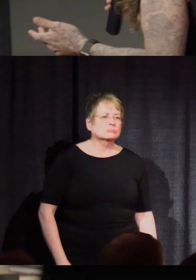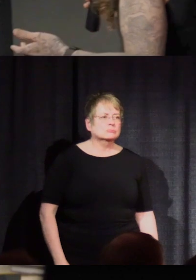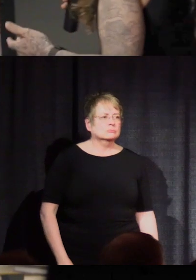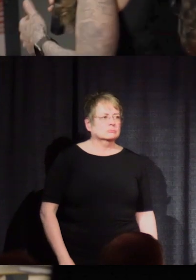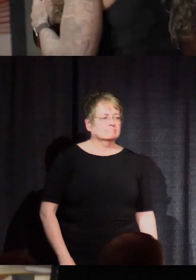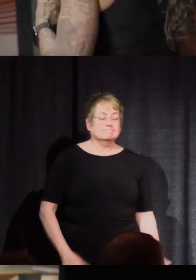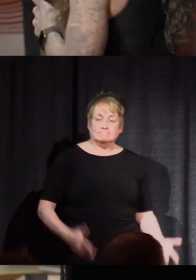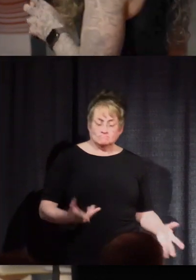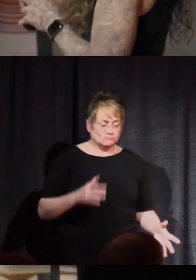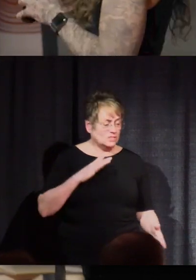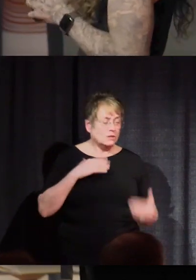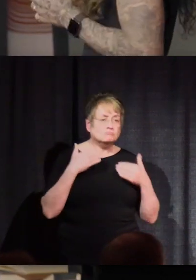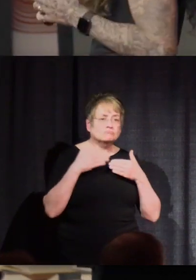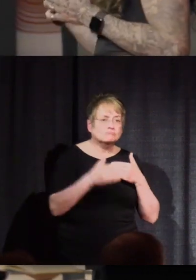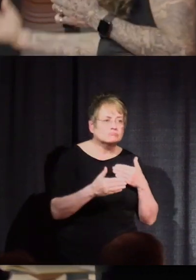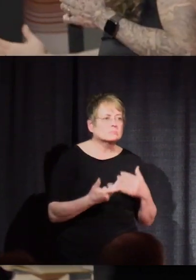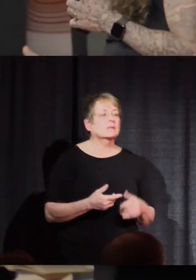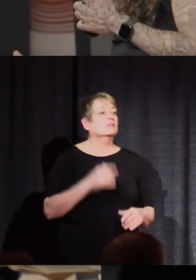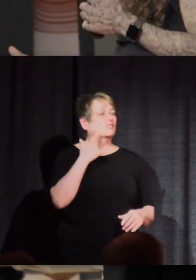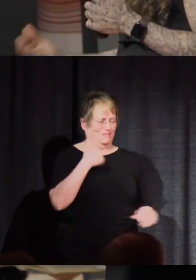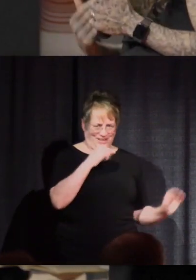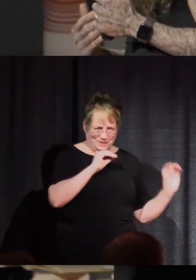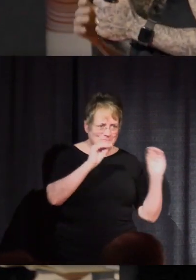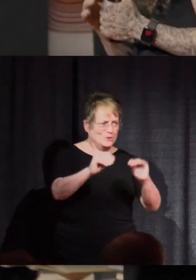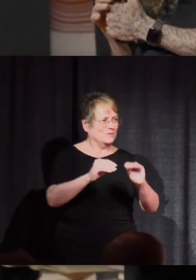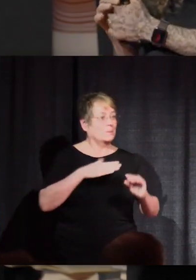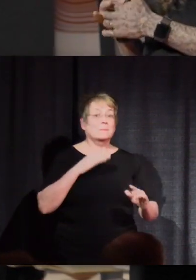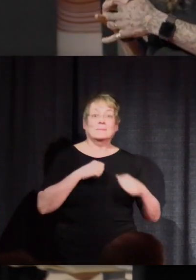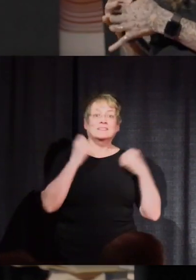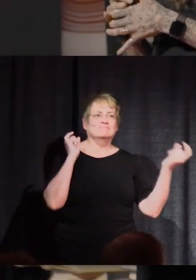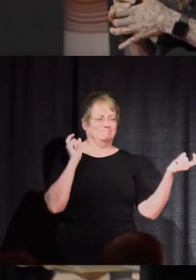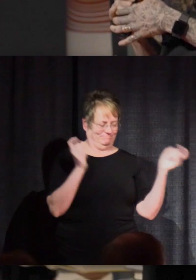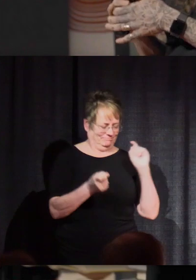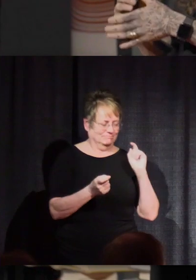And I didn't look back. I moved to California, and my life changed.